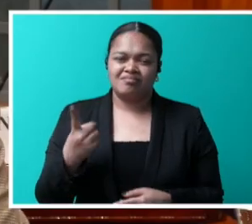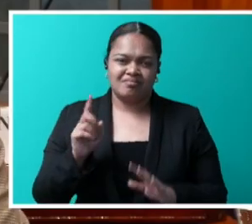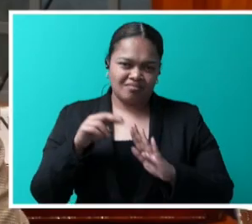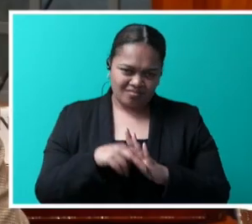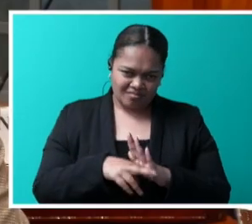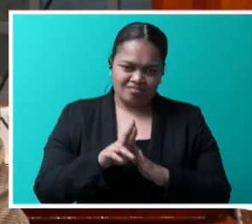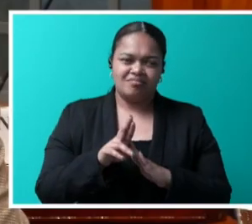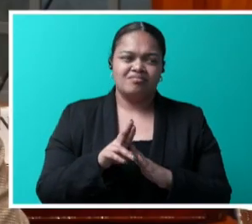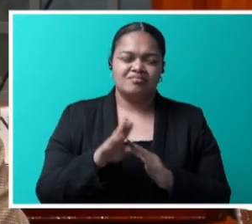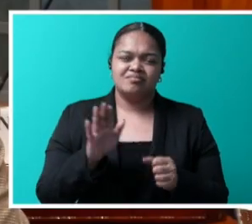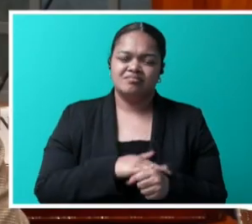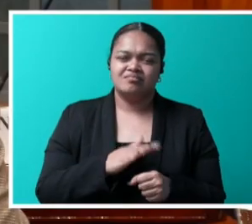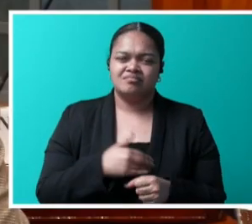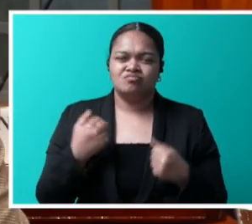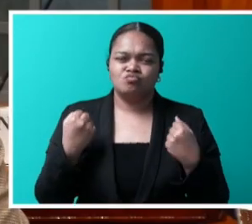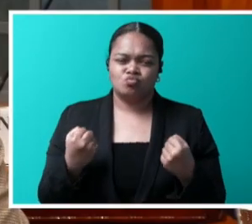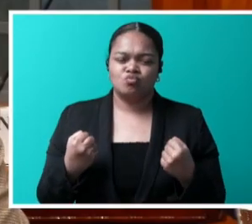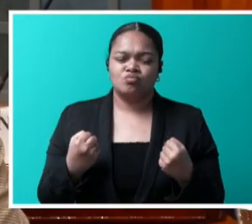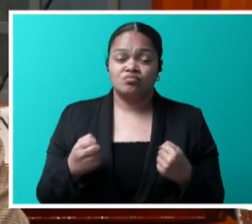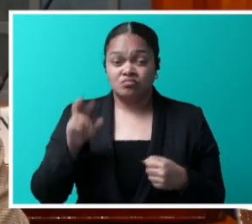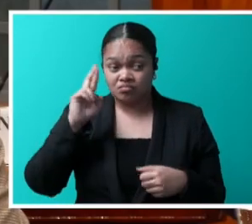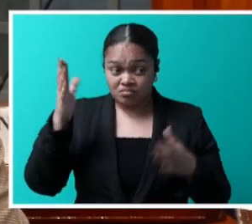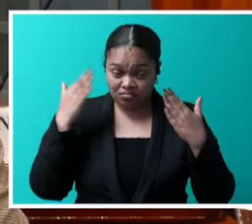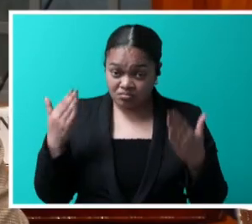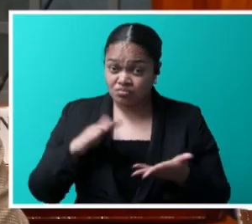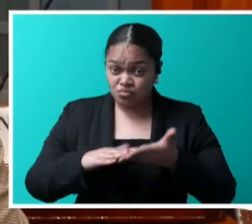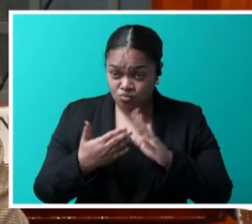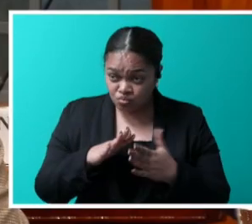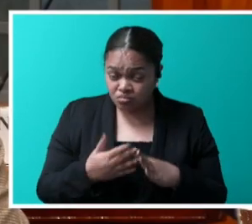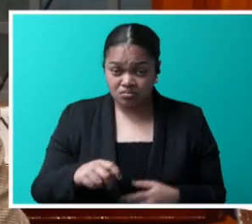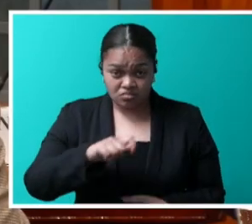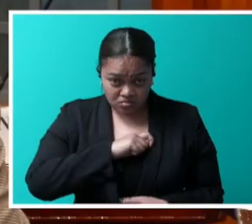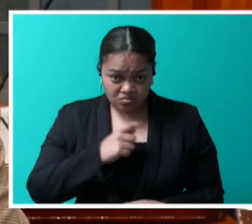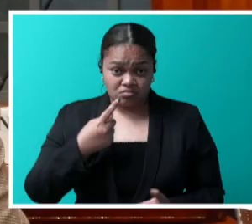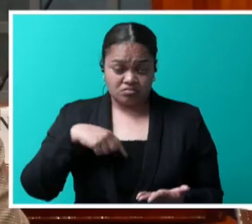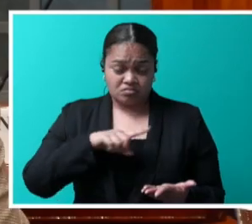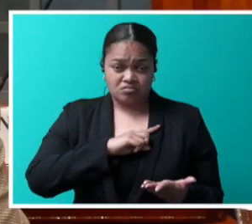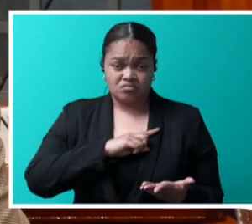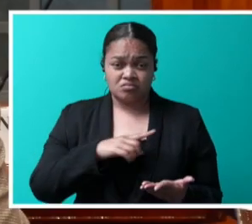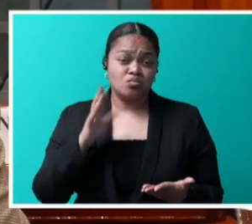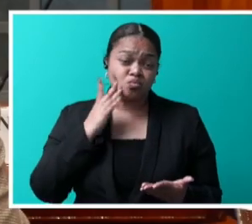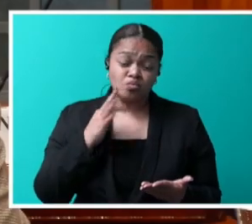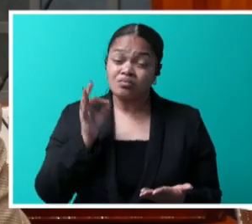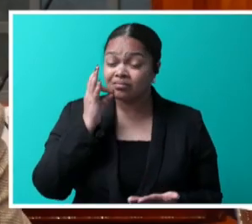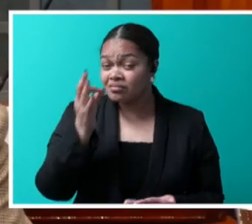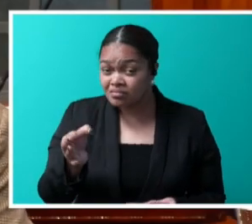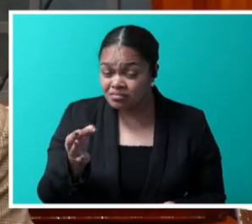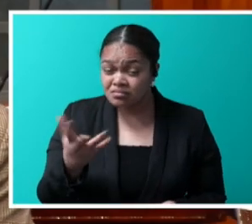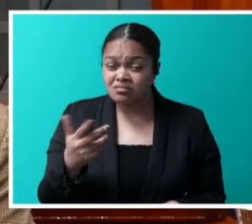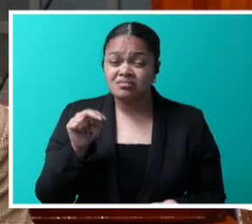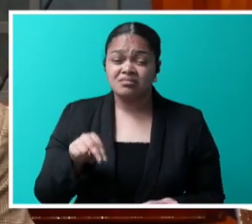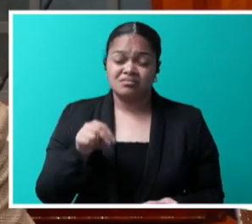resilience made stronger. Mr. Speaker, communities trust us when they request